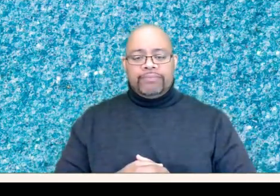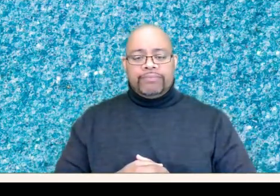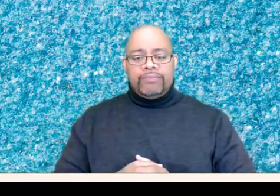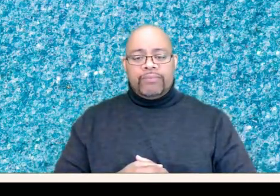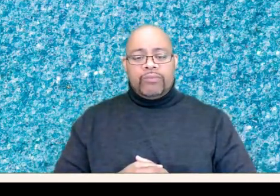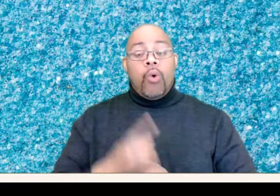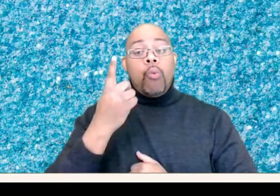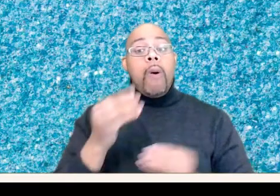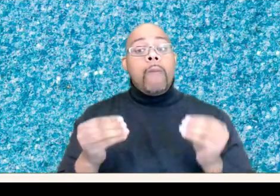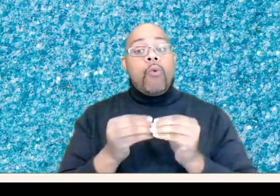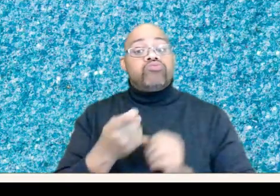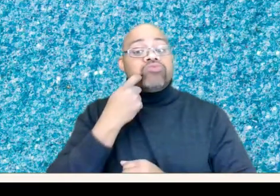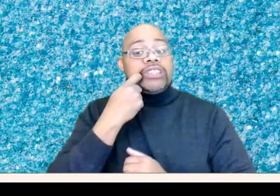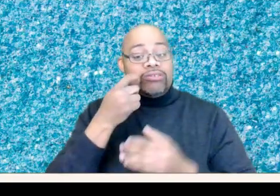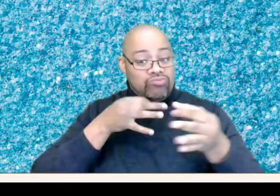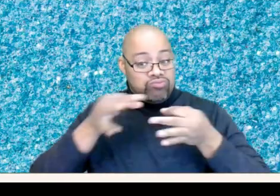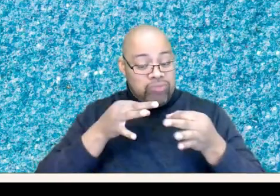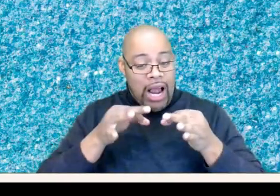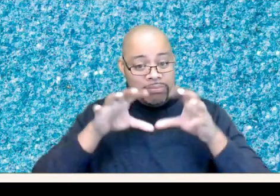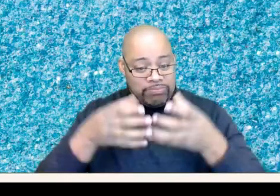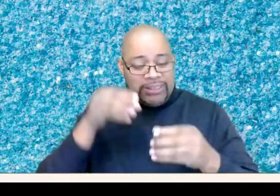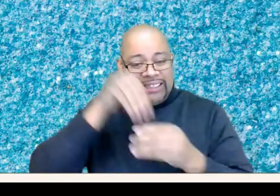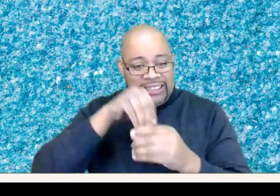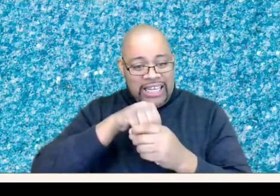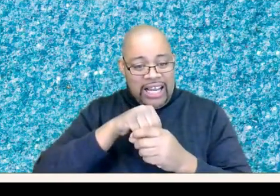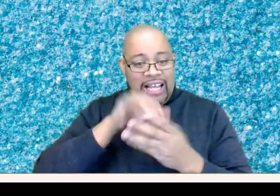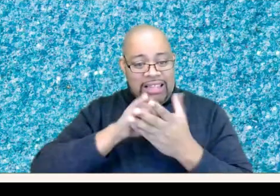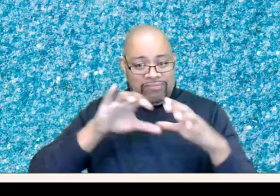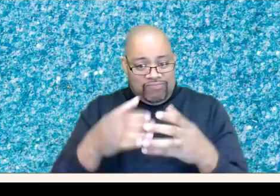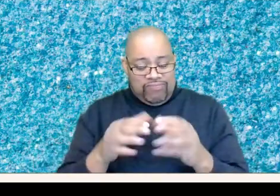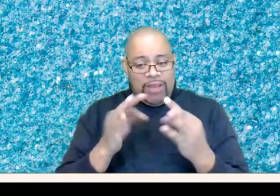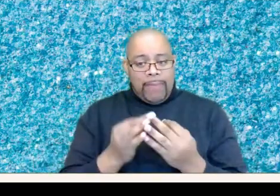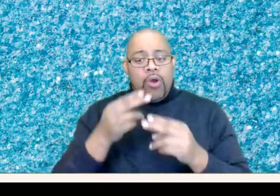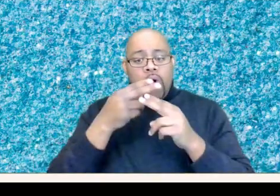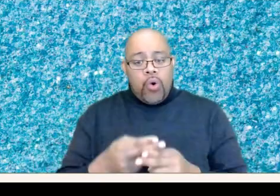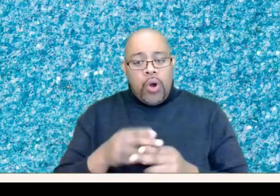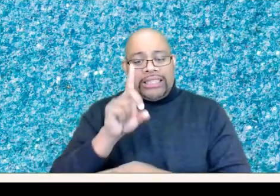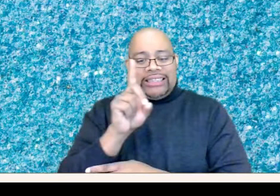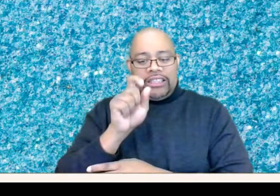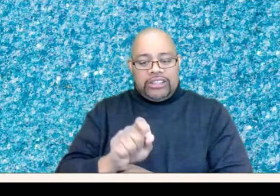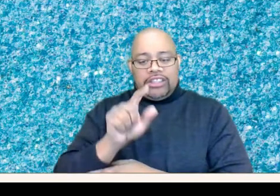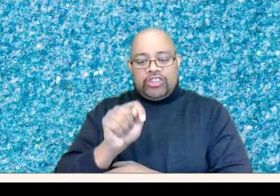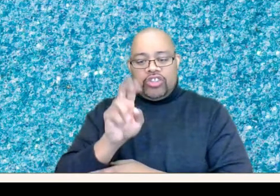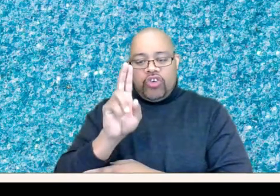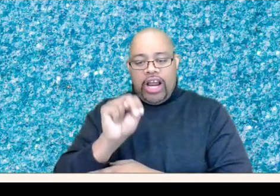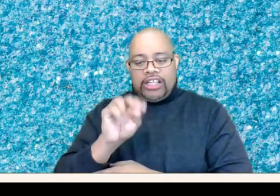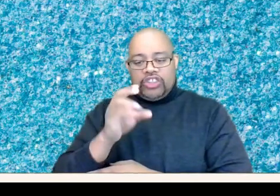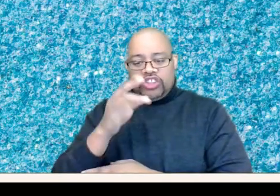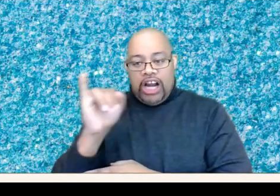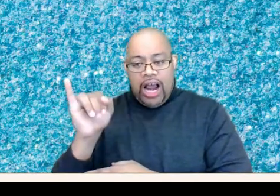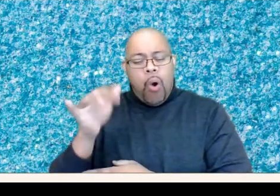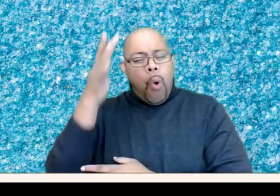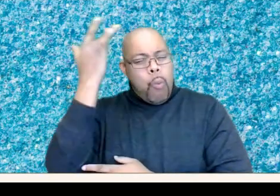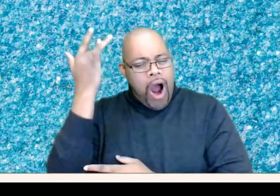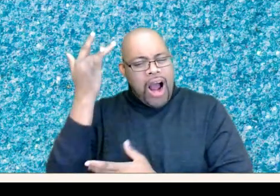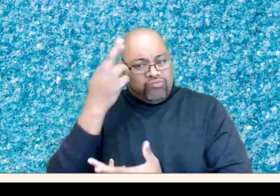of the more recently described species within this clade is called Durstinium trenchi.